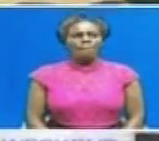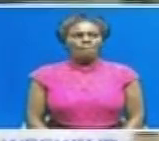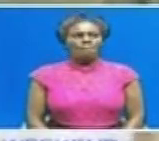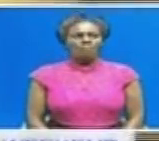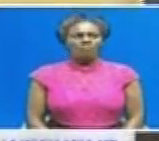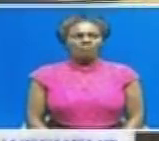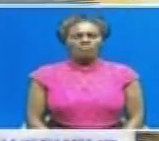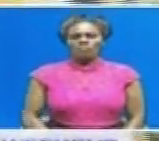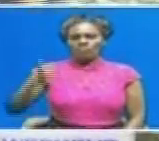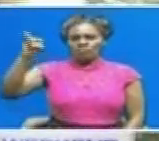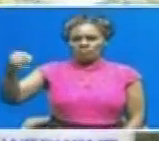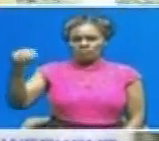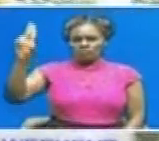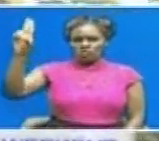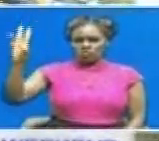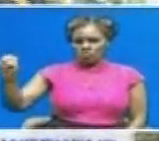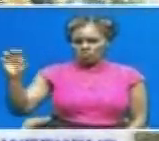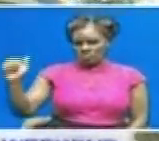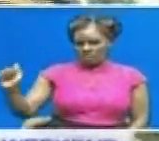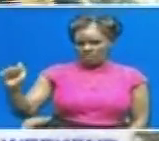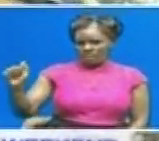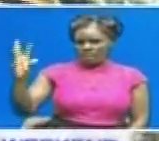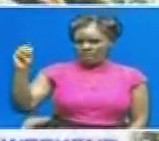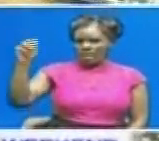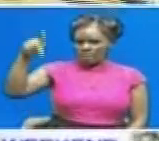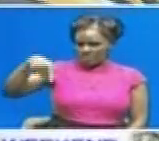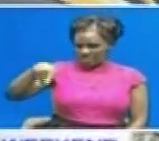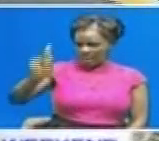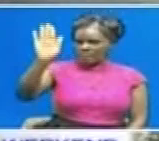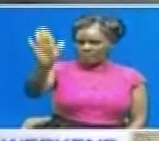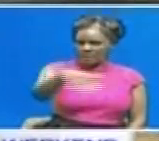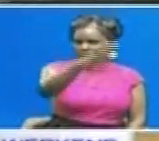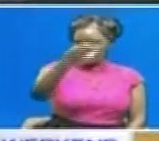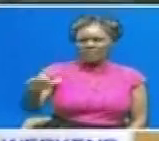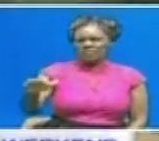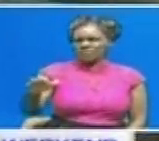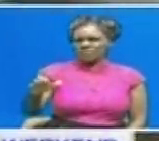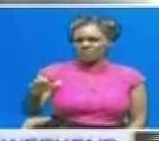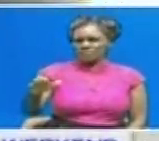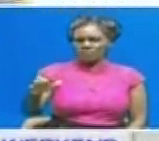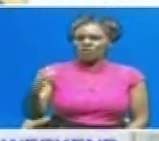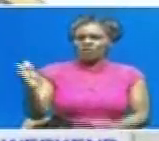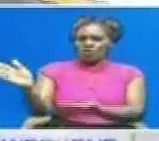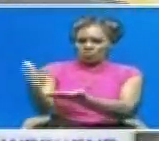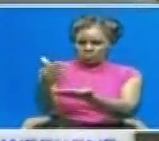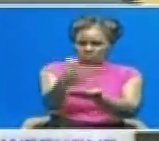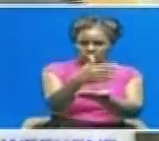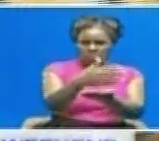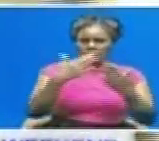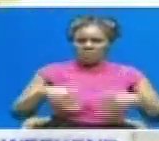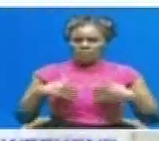Mama Monica Juma, ile MPs wako kwa bunge, tutamobilize watu wetu